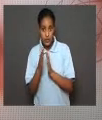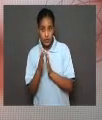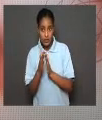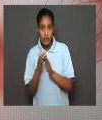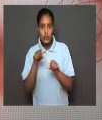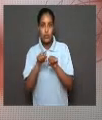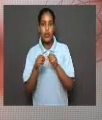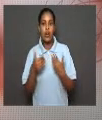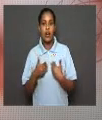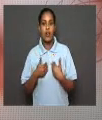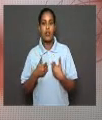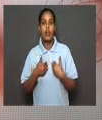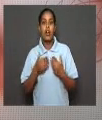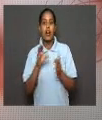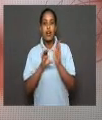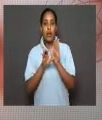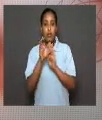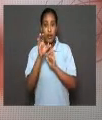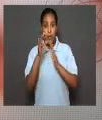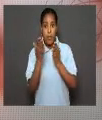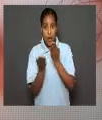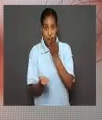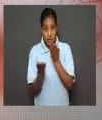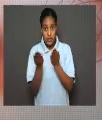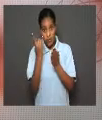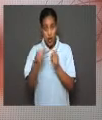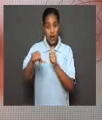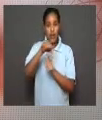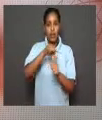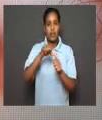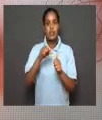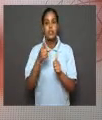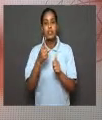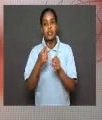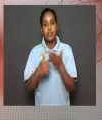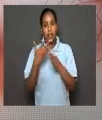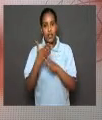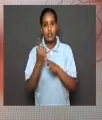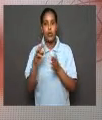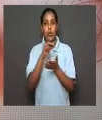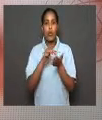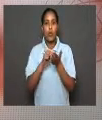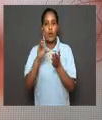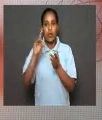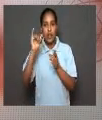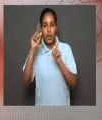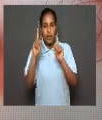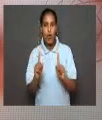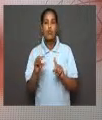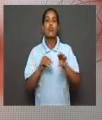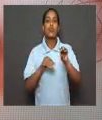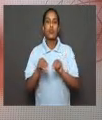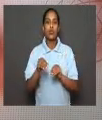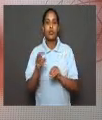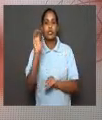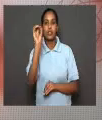a way so as to counterbalance one another, then the molecule will have a dipole